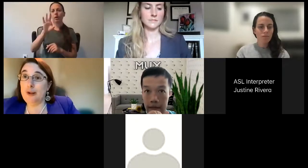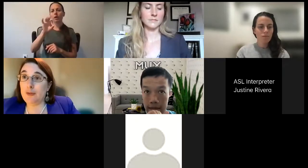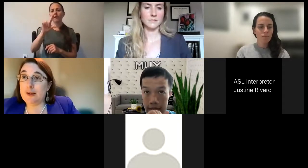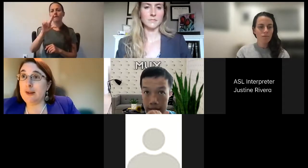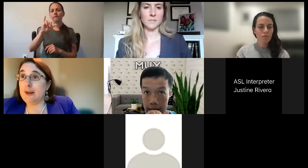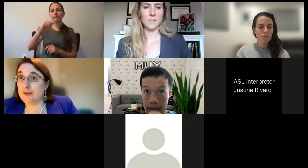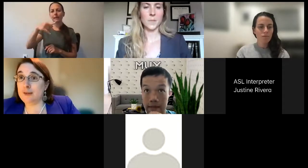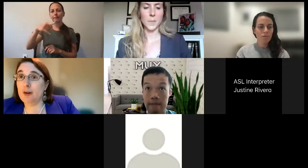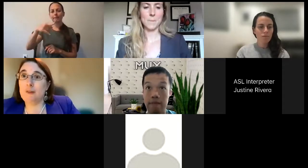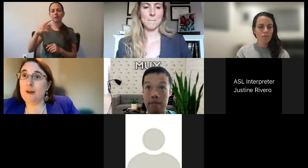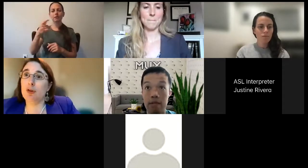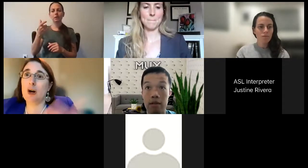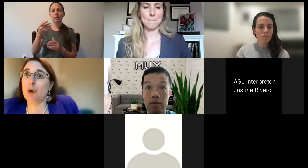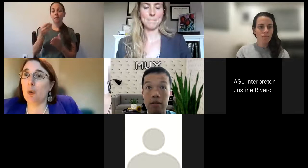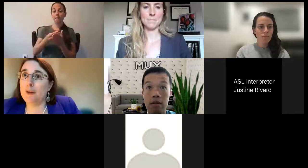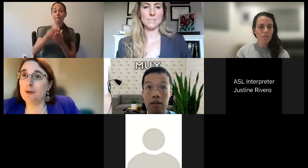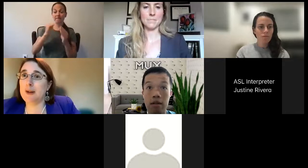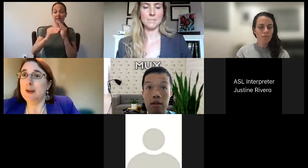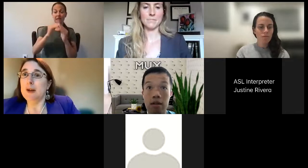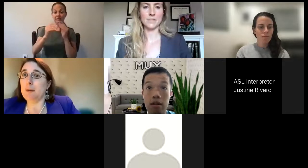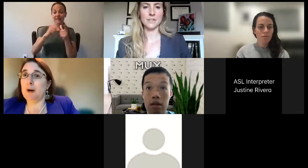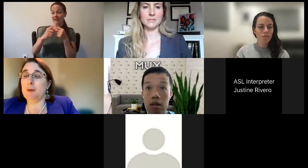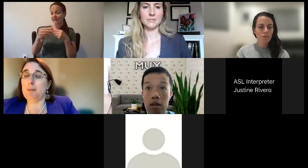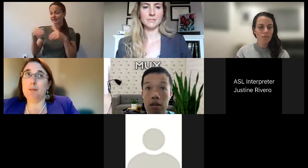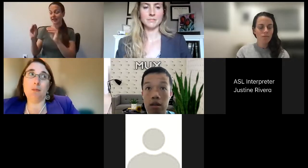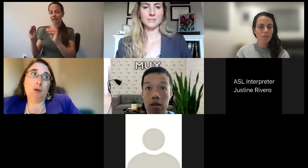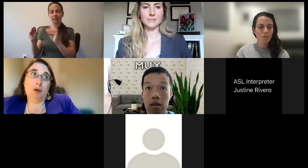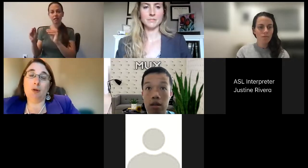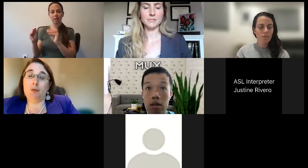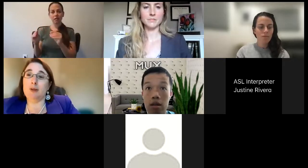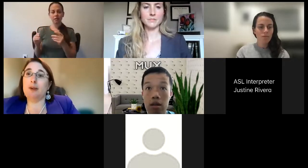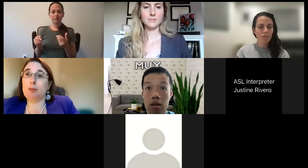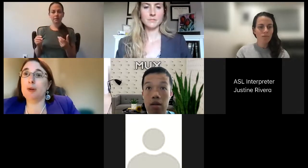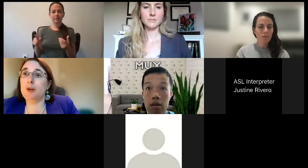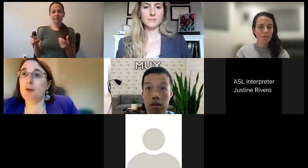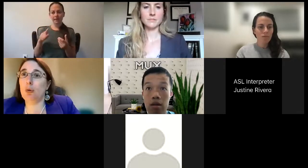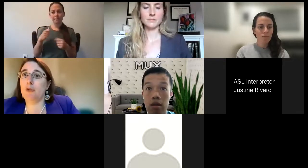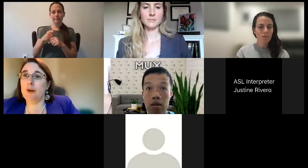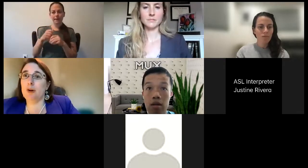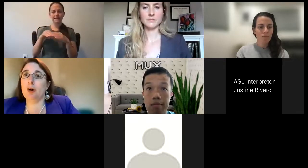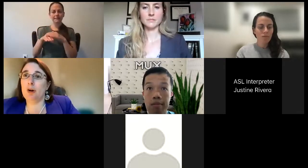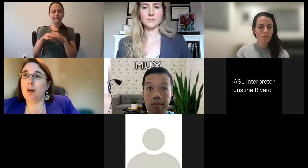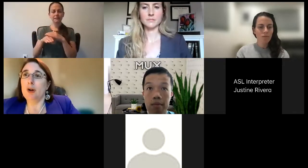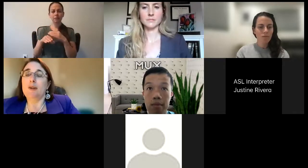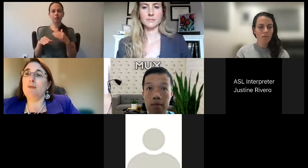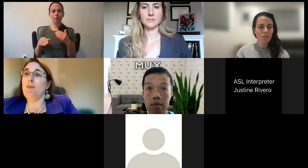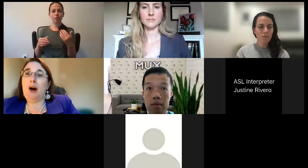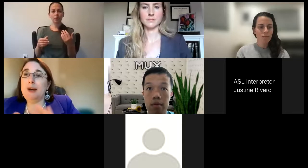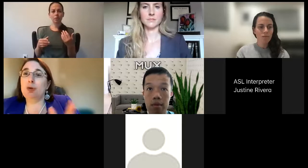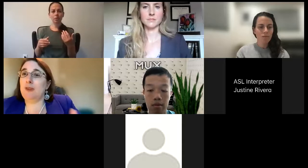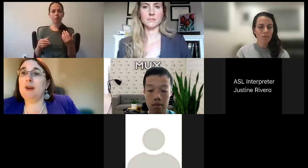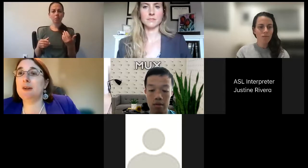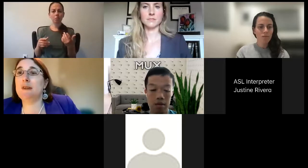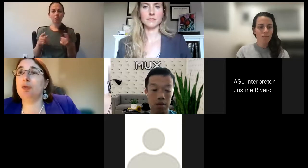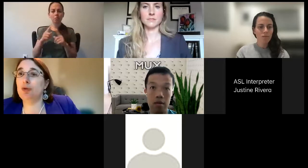to renovate it and sell it, they're not required to make it accessible, even though there are